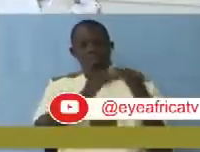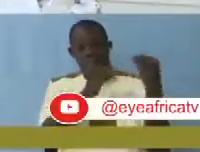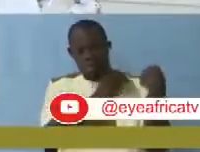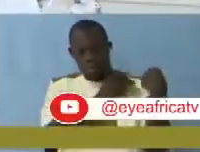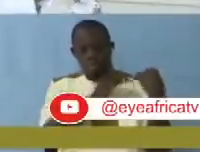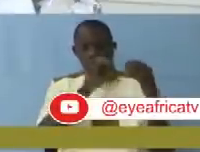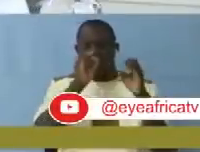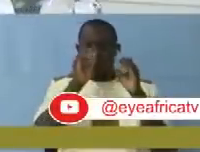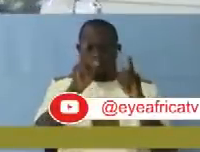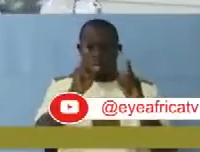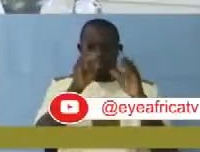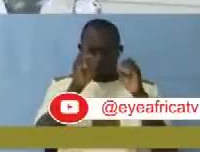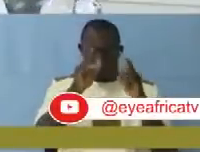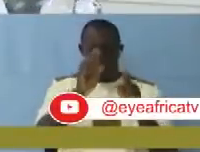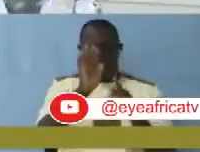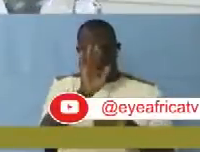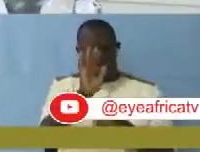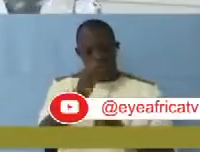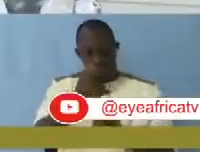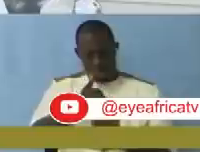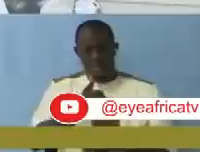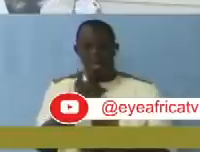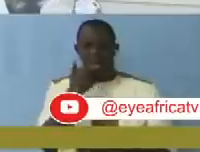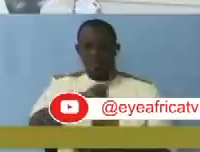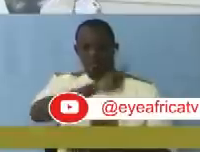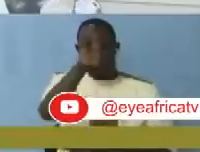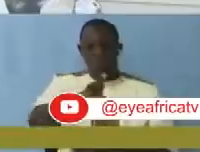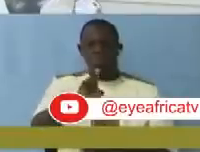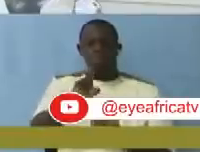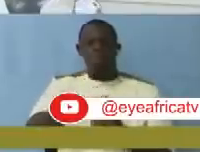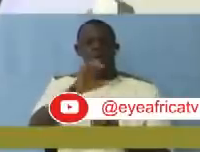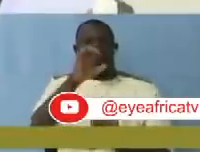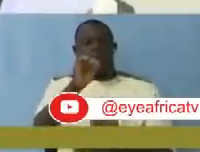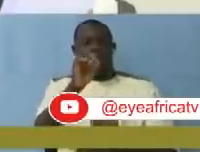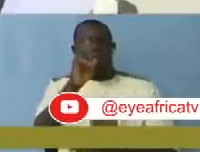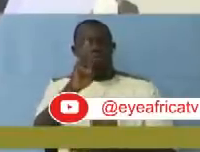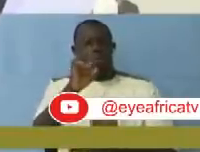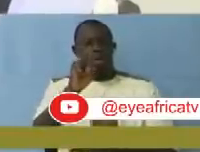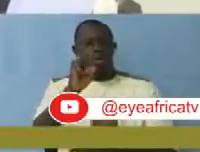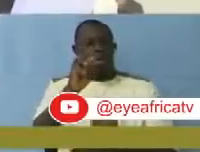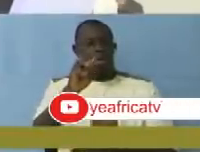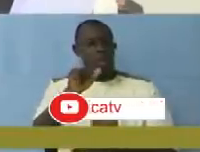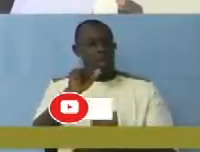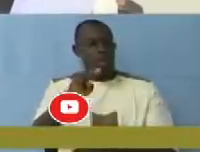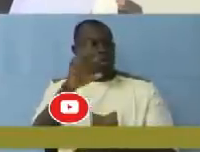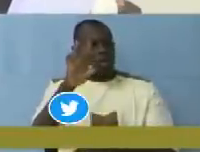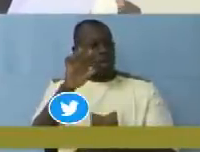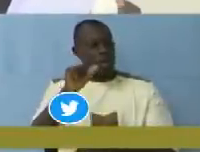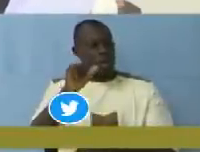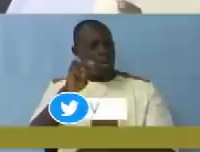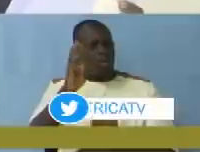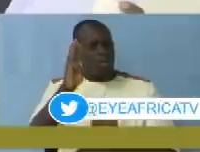let me ask you this question. Usman Tamba, which department did he work in? Usman Tamba,